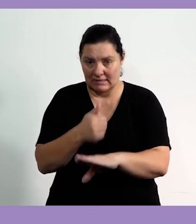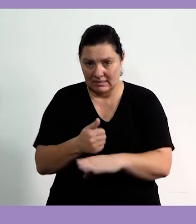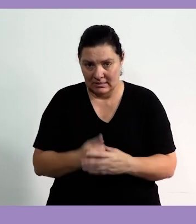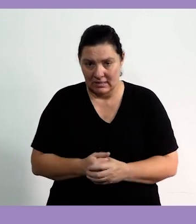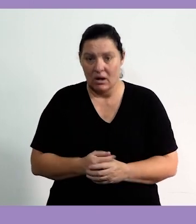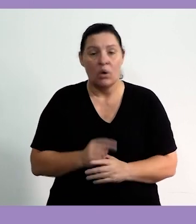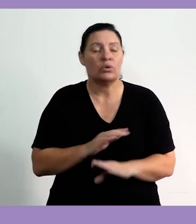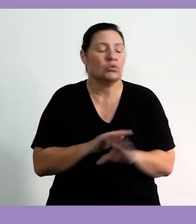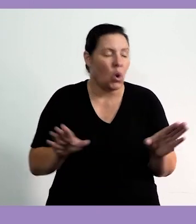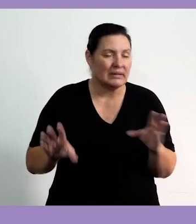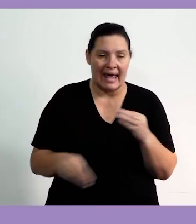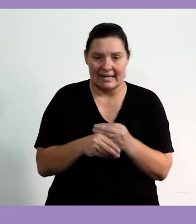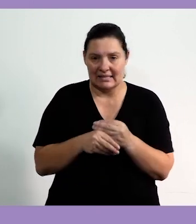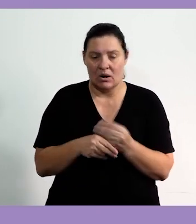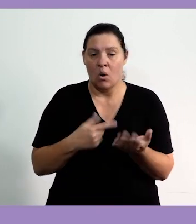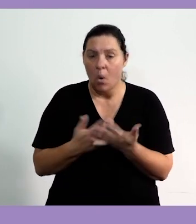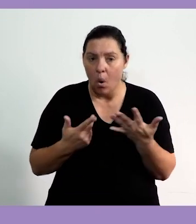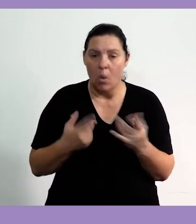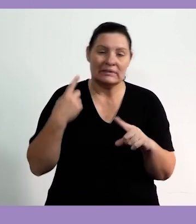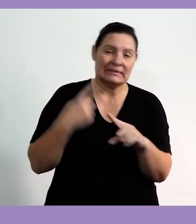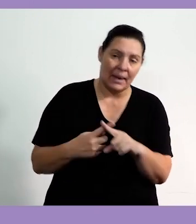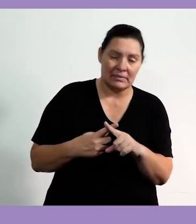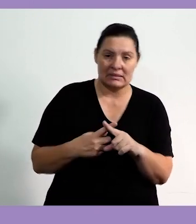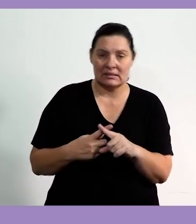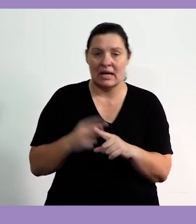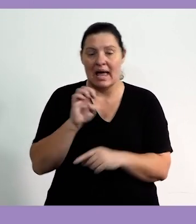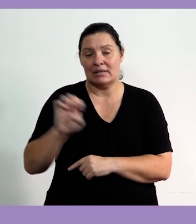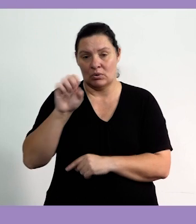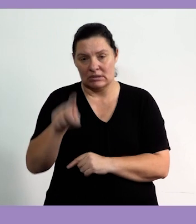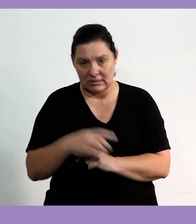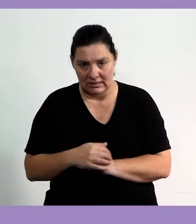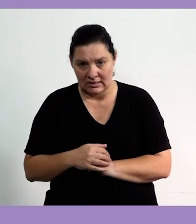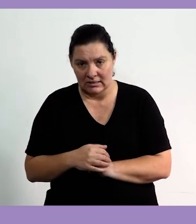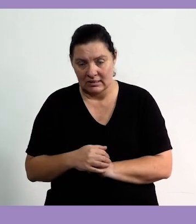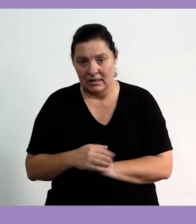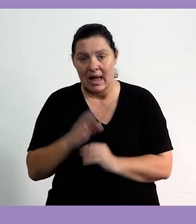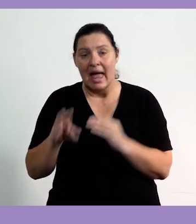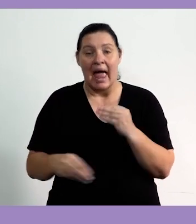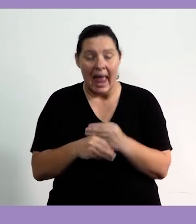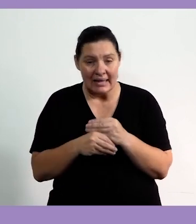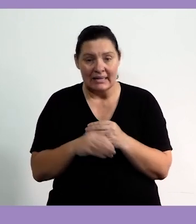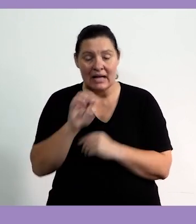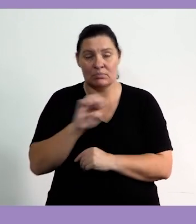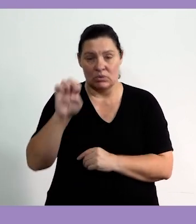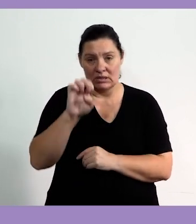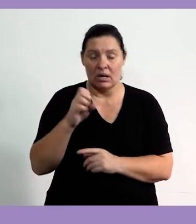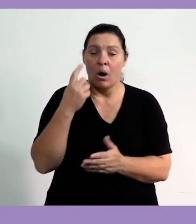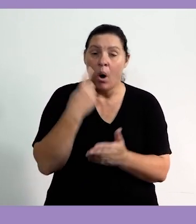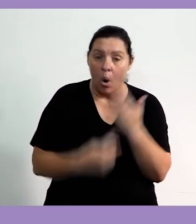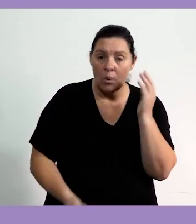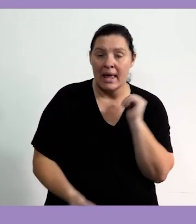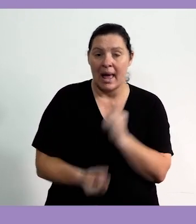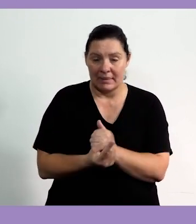of the same base. We do not add or even multiply the exponents. So adding the